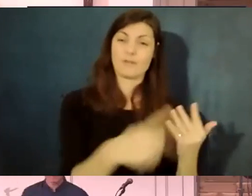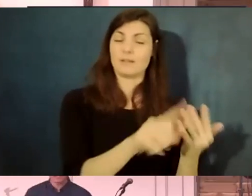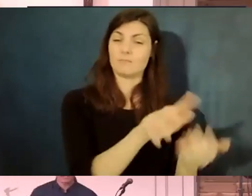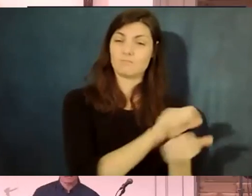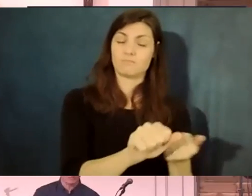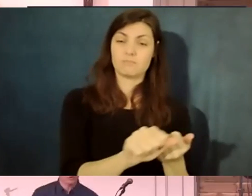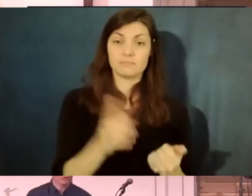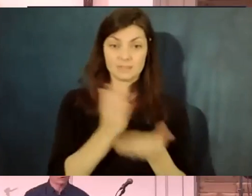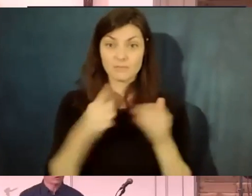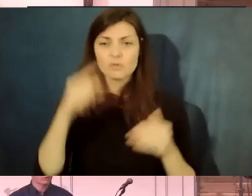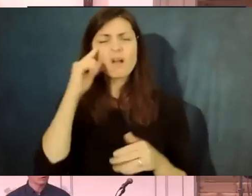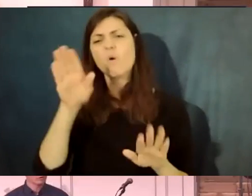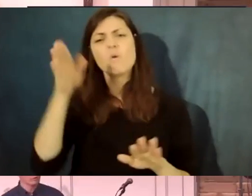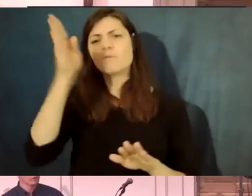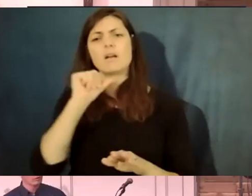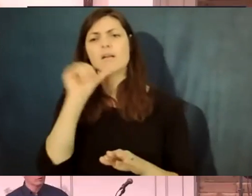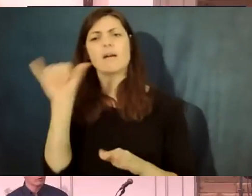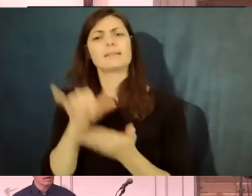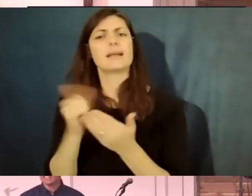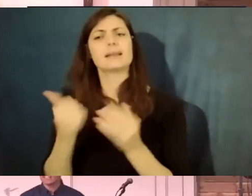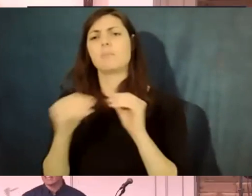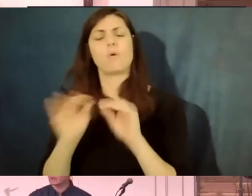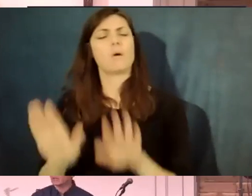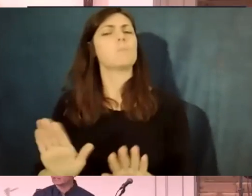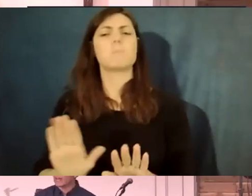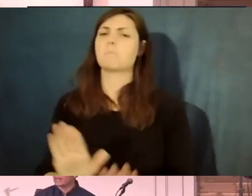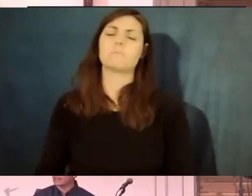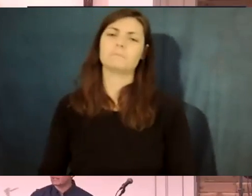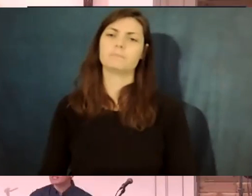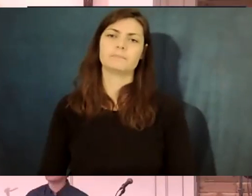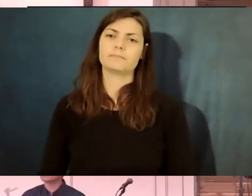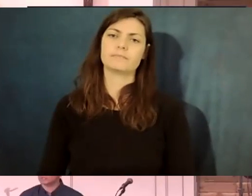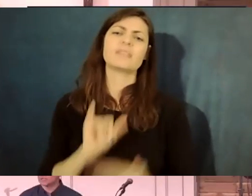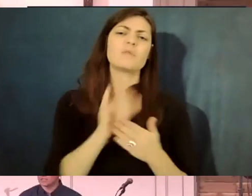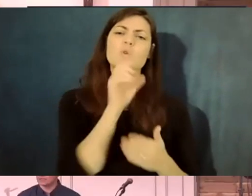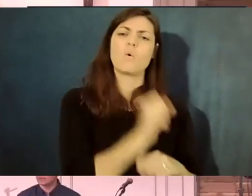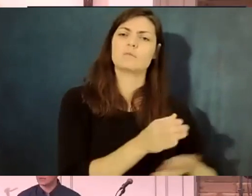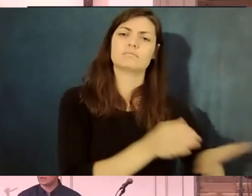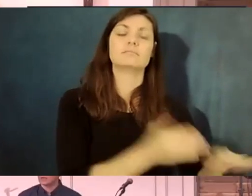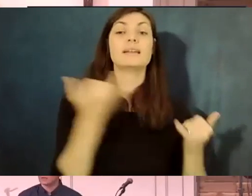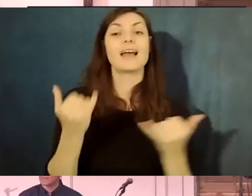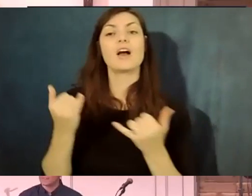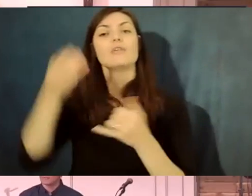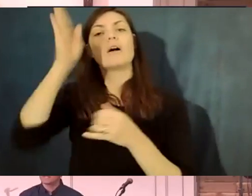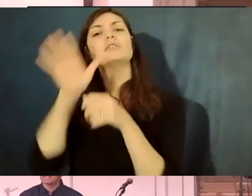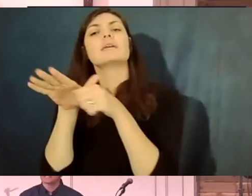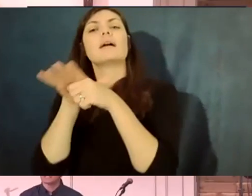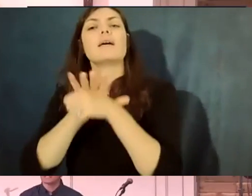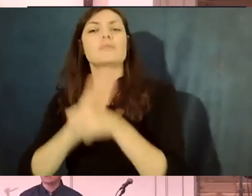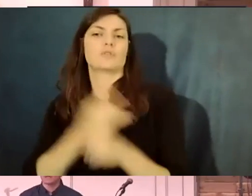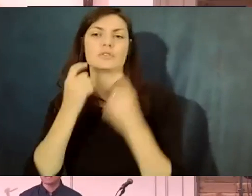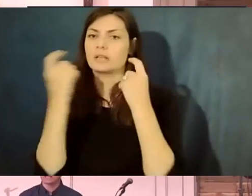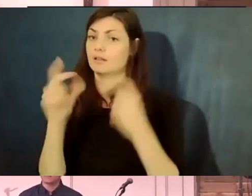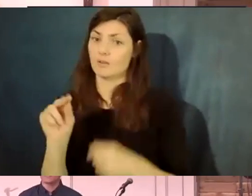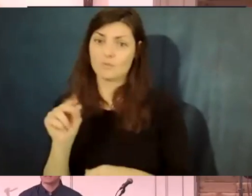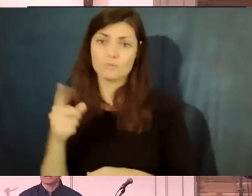angry like that anymore. God doesn't get angry like that. He covers our sin. We take sin too